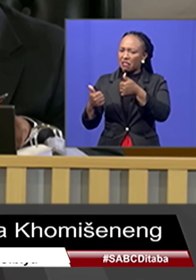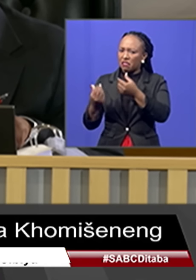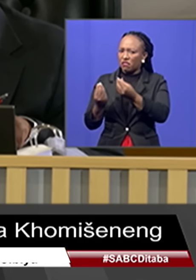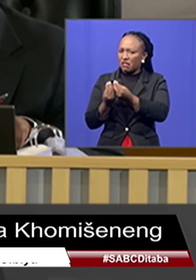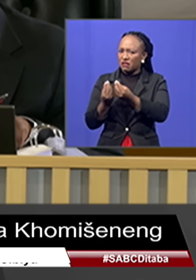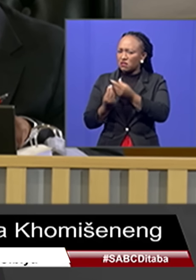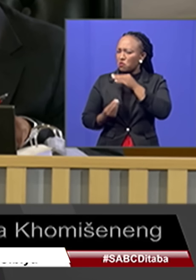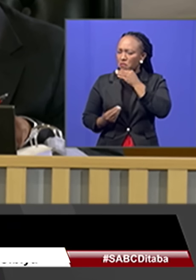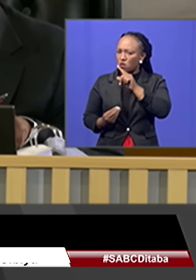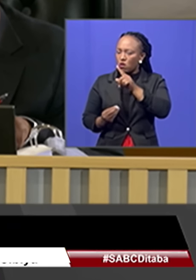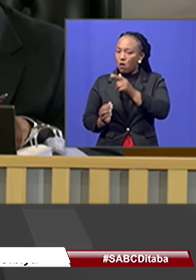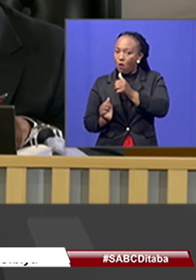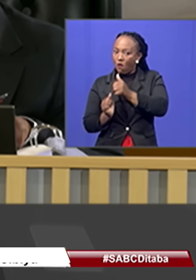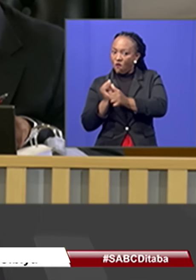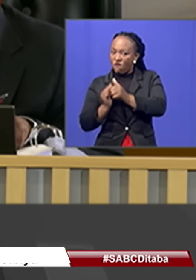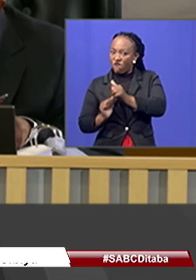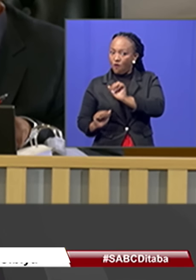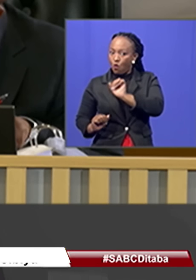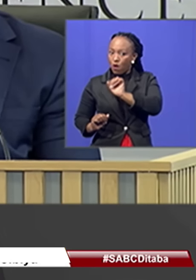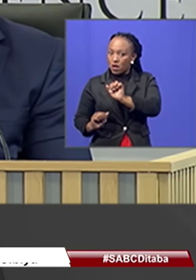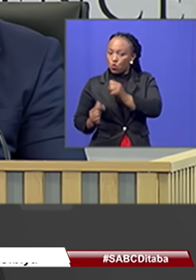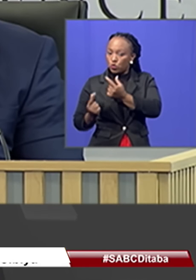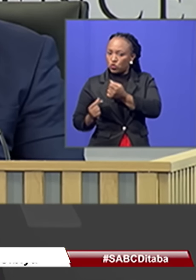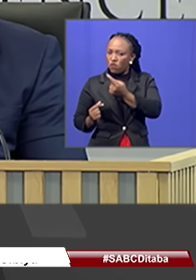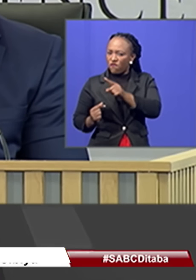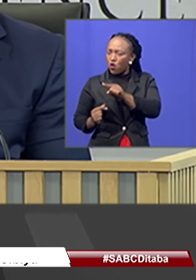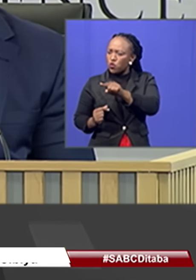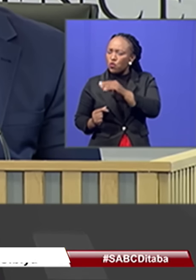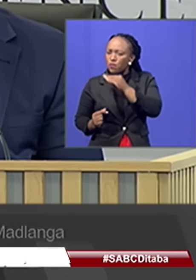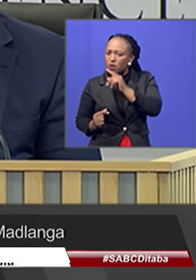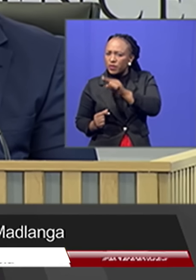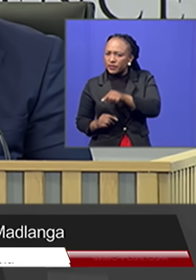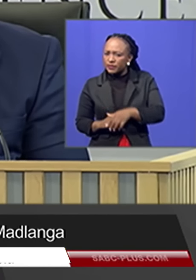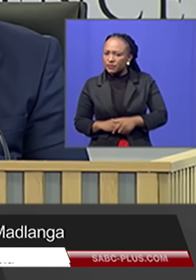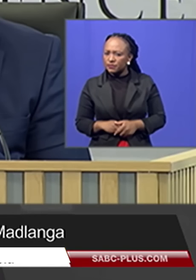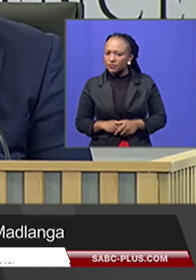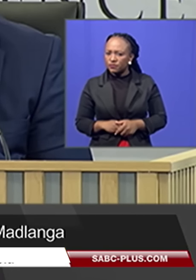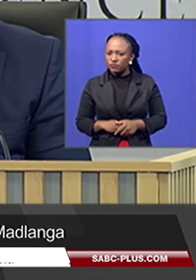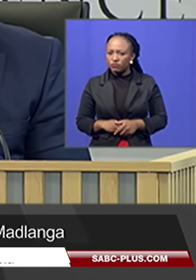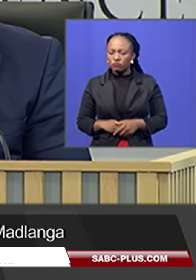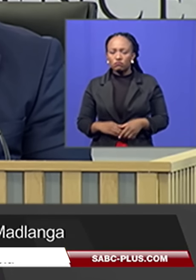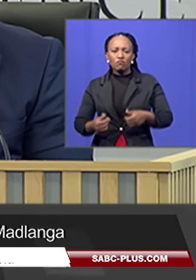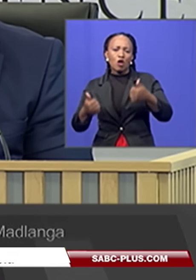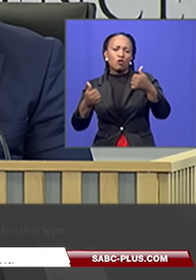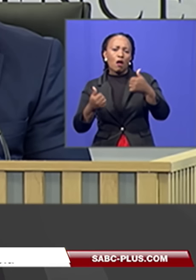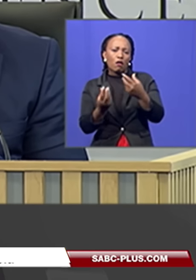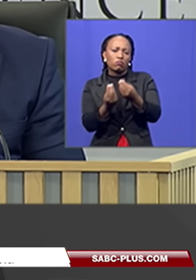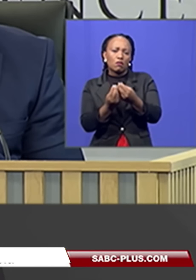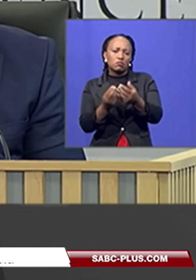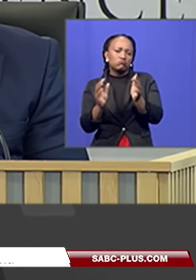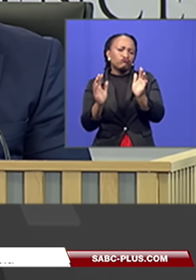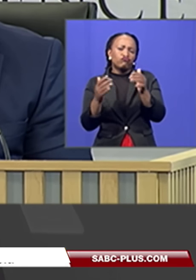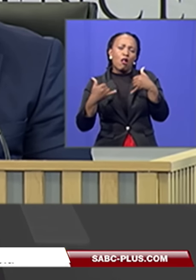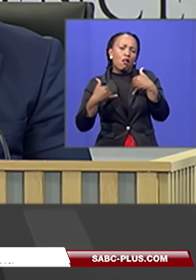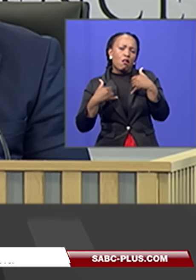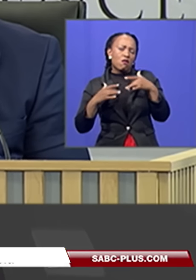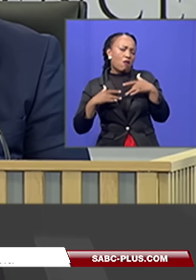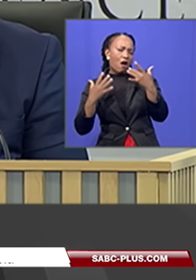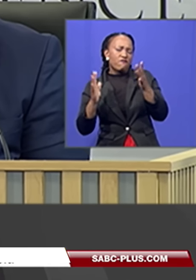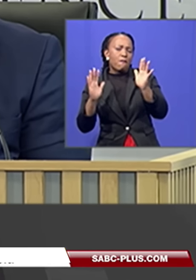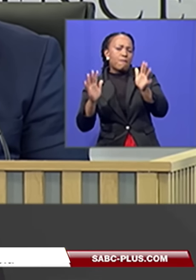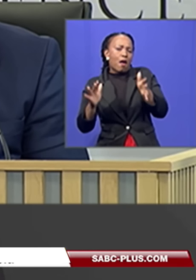that Mfowenu would do for you? Great things, just great things in life. You